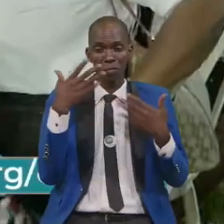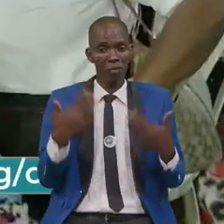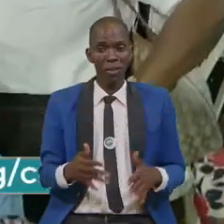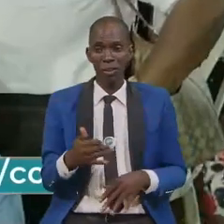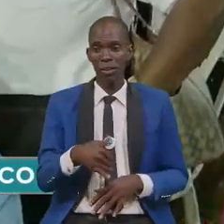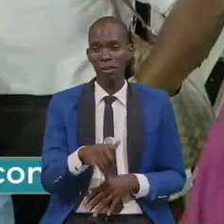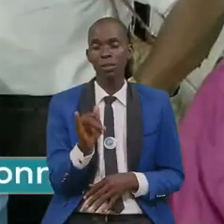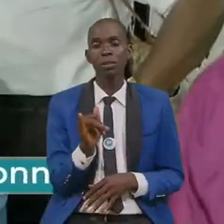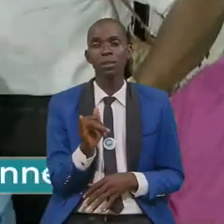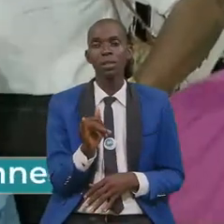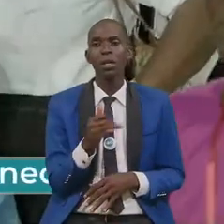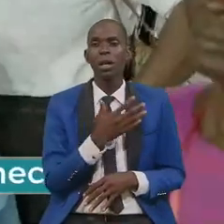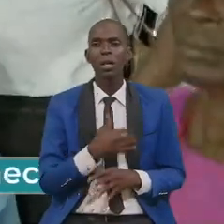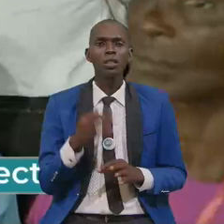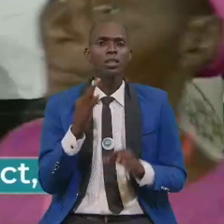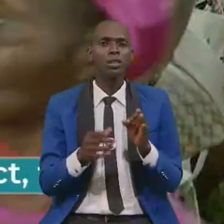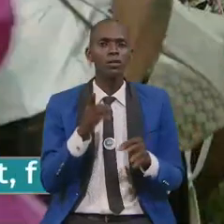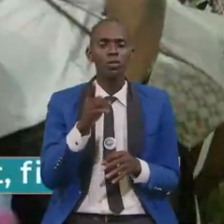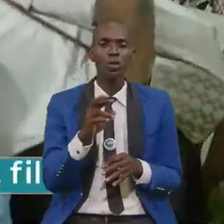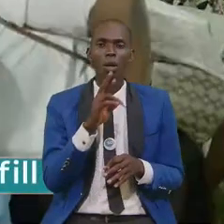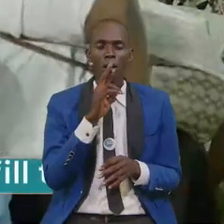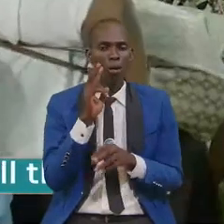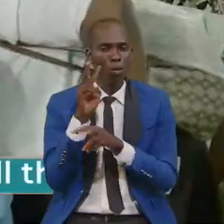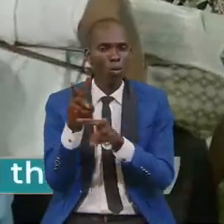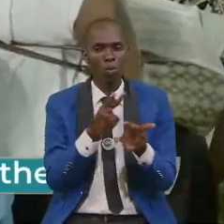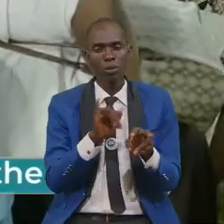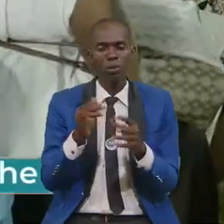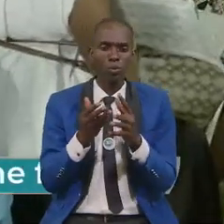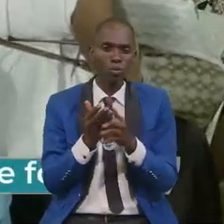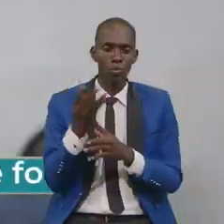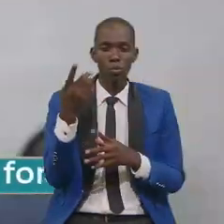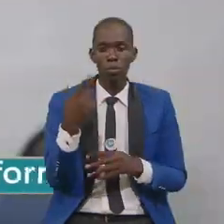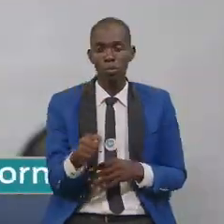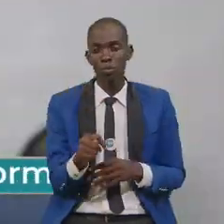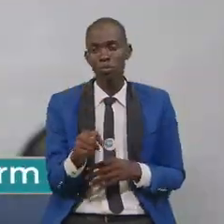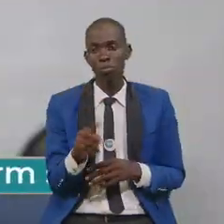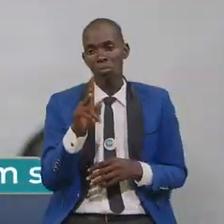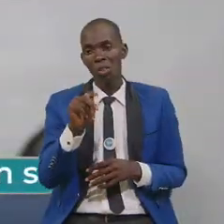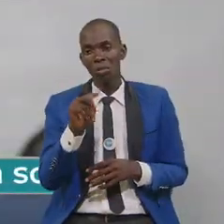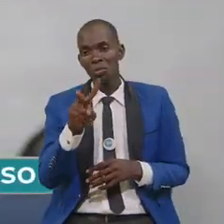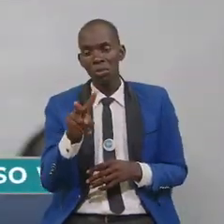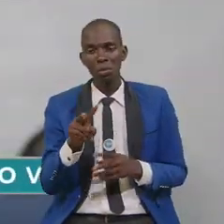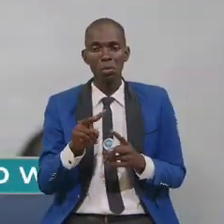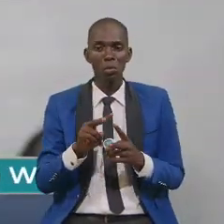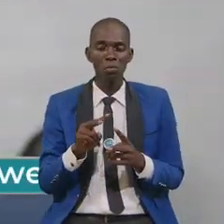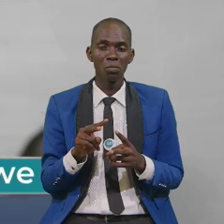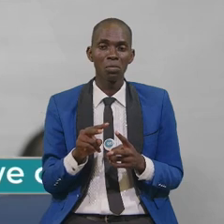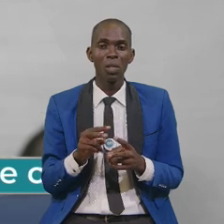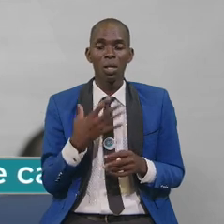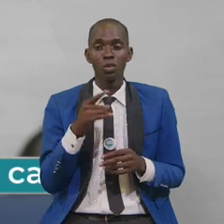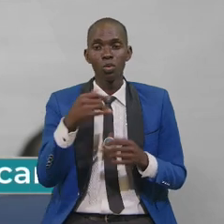And if you are listening via the radio or television, and you have given your life to